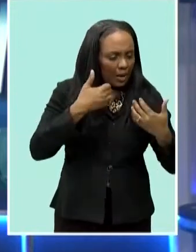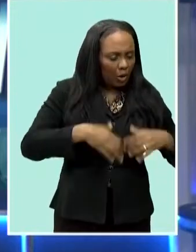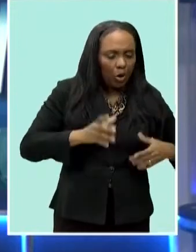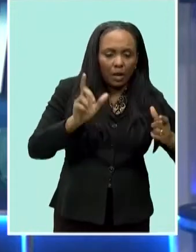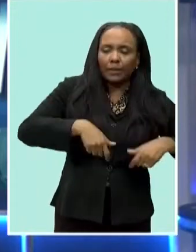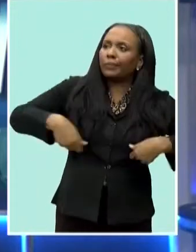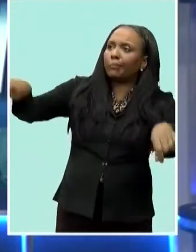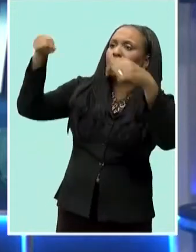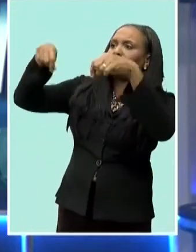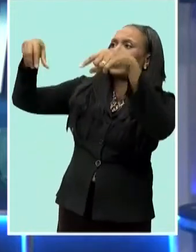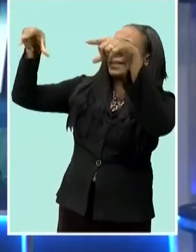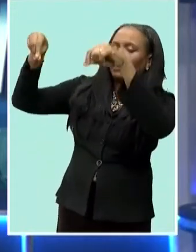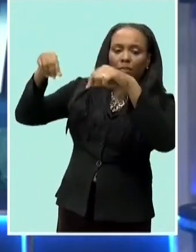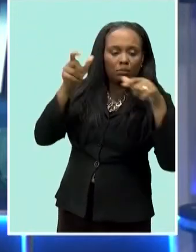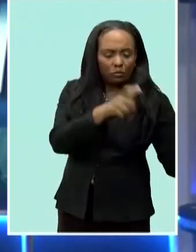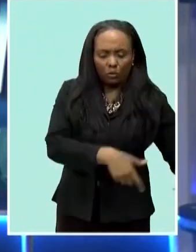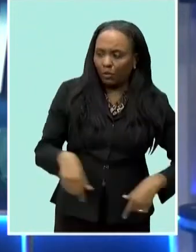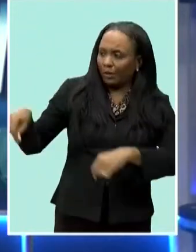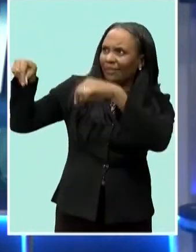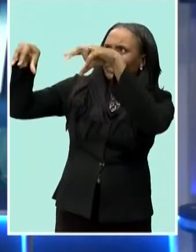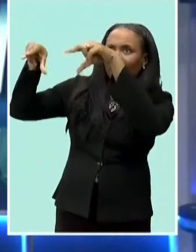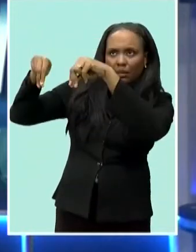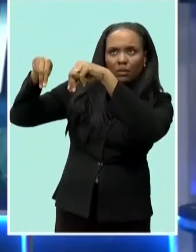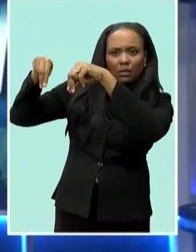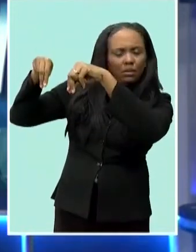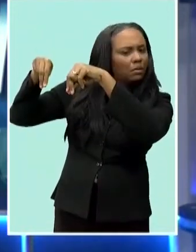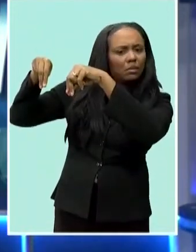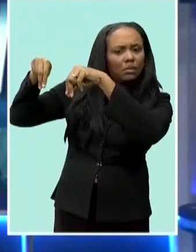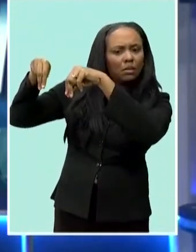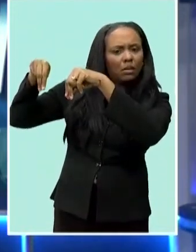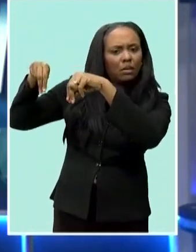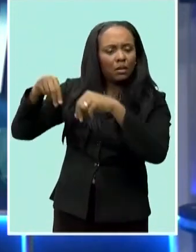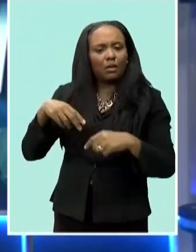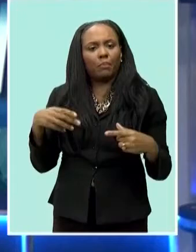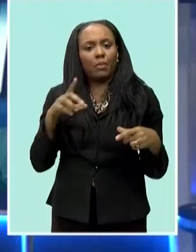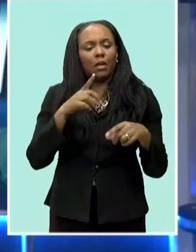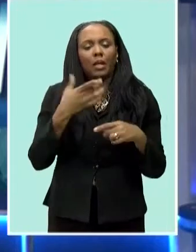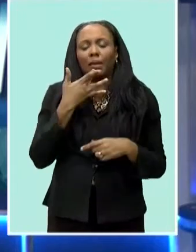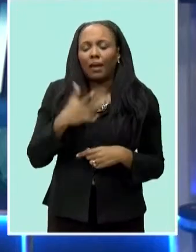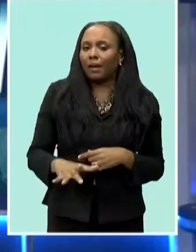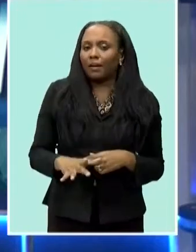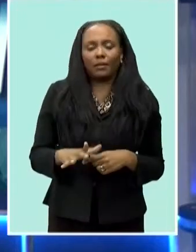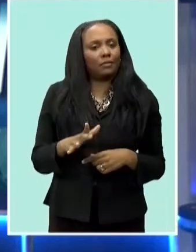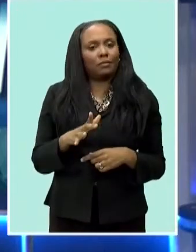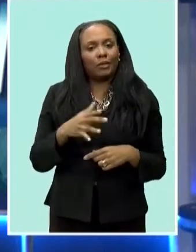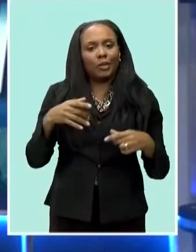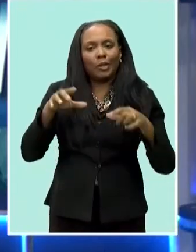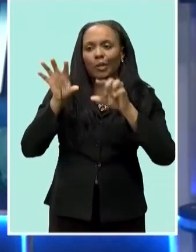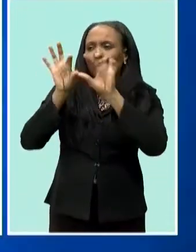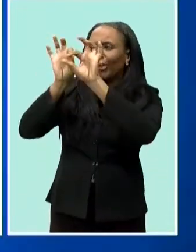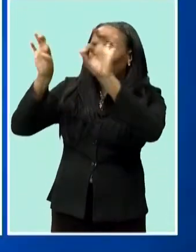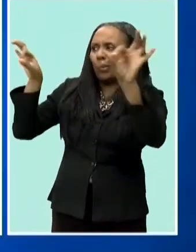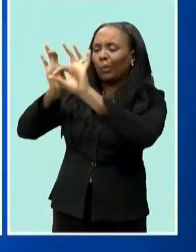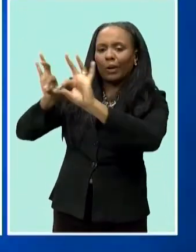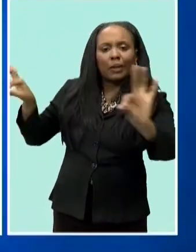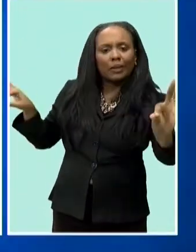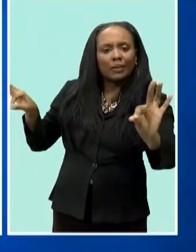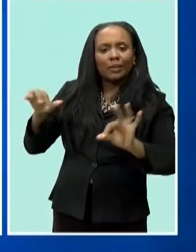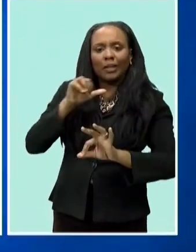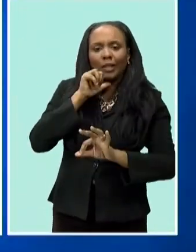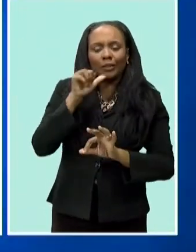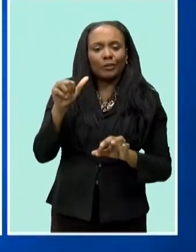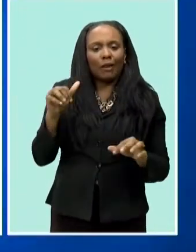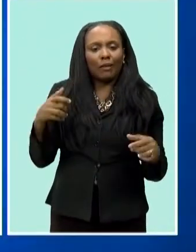the Barbados Light and Power, Howard Griffith, says the wire used wasn't energized. Lucky for her, it